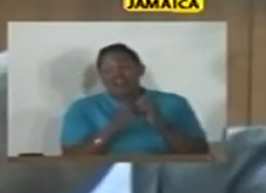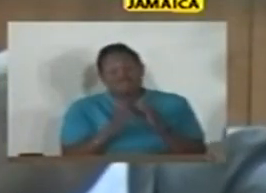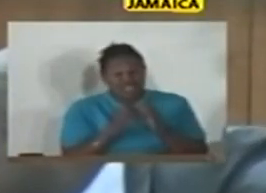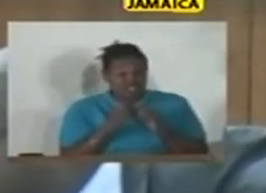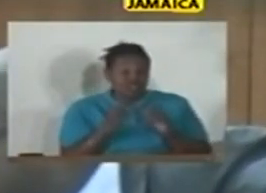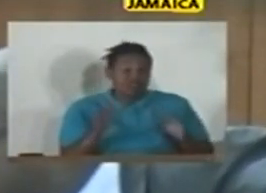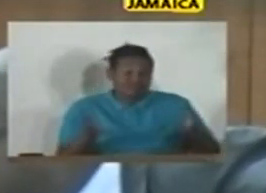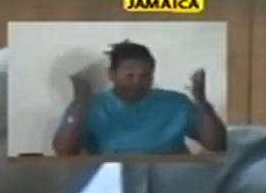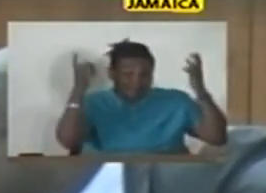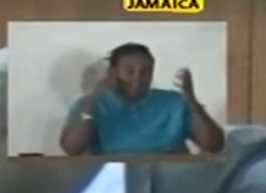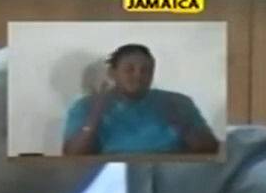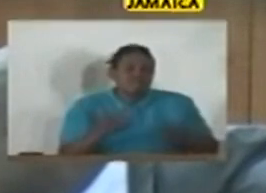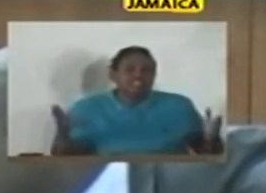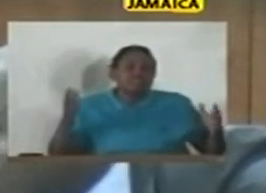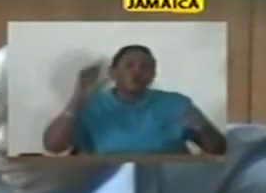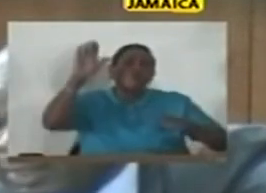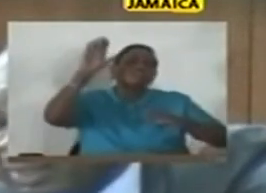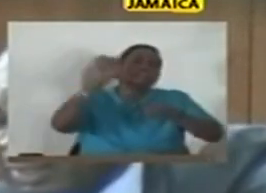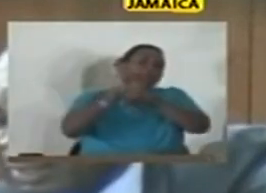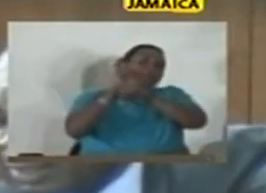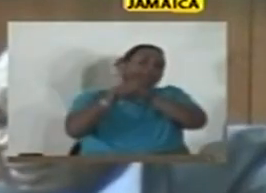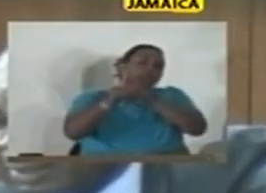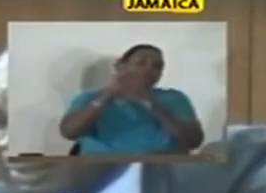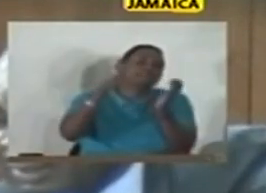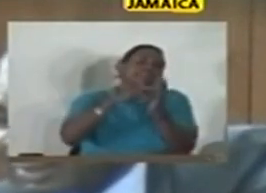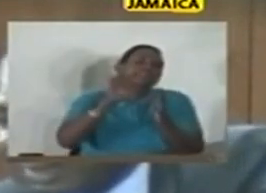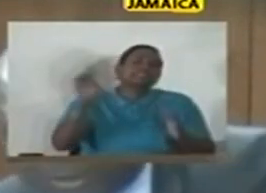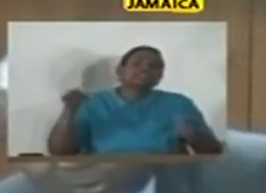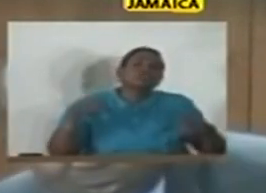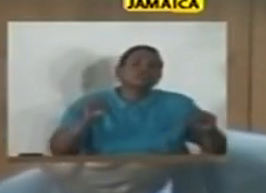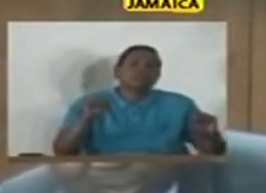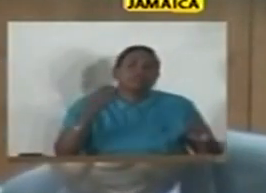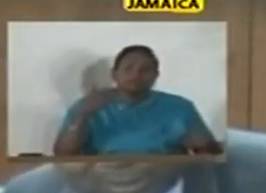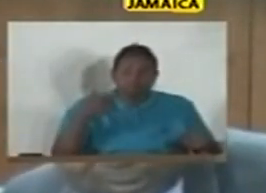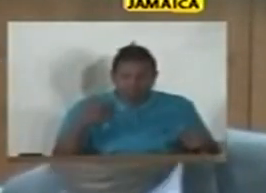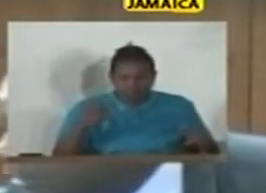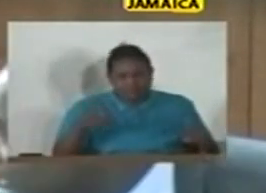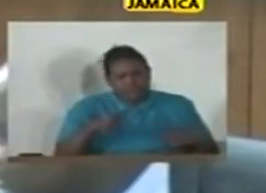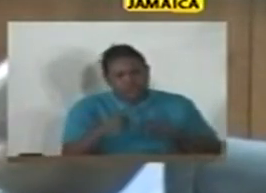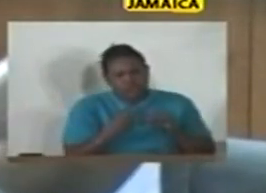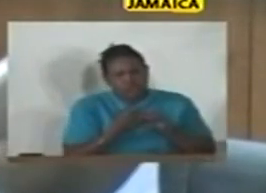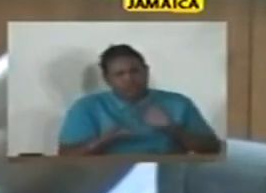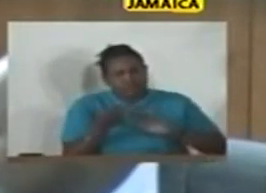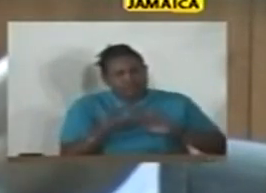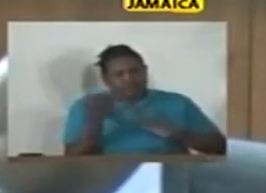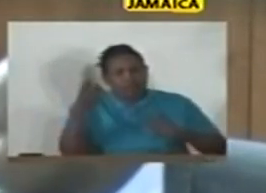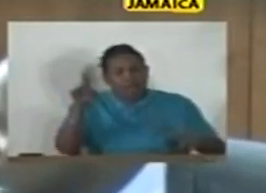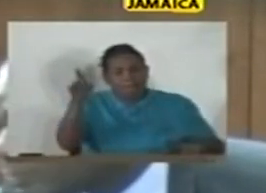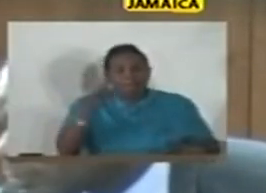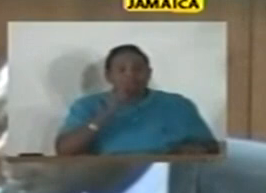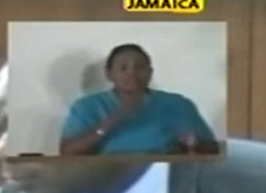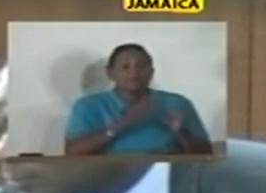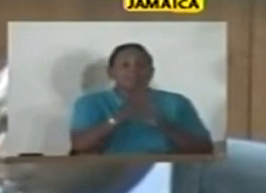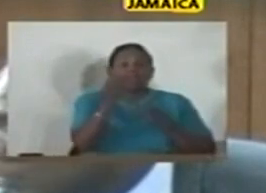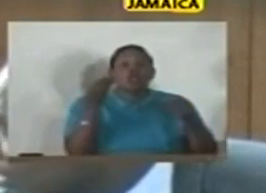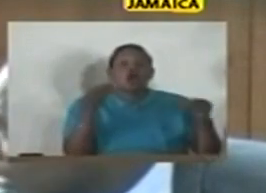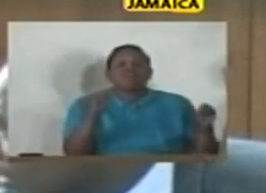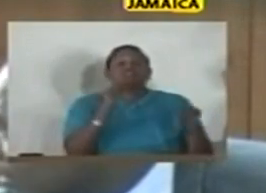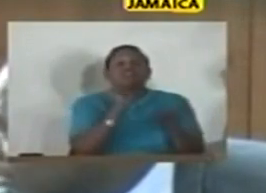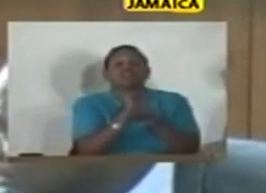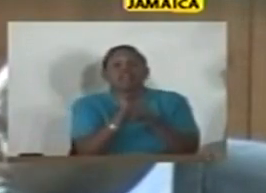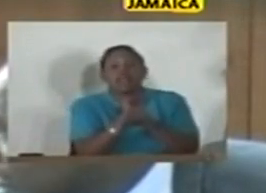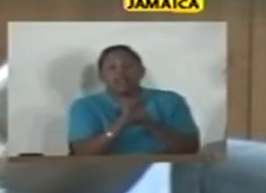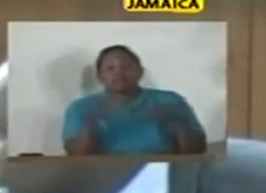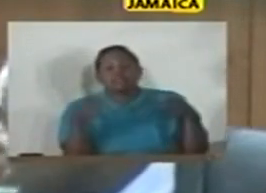at the Overseas Employment Center on East Street continues this year. Mr. Speaker, the main offices of the Labour Division